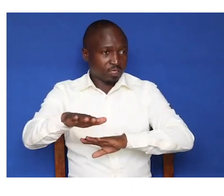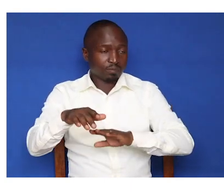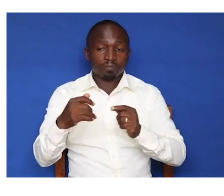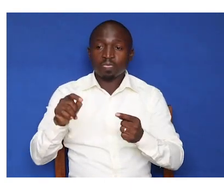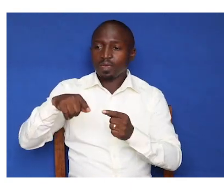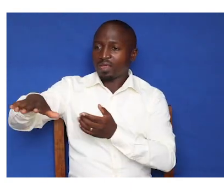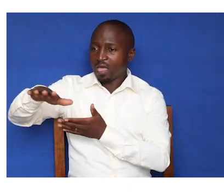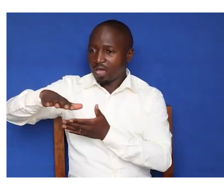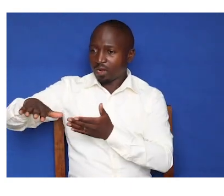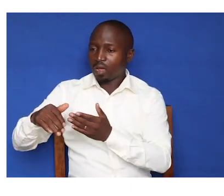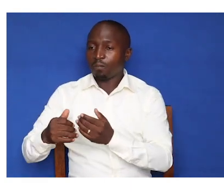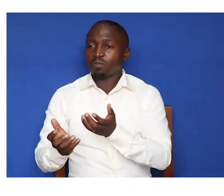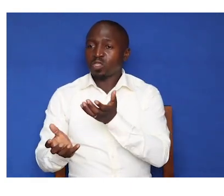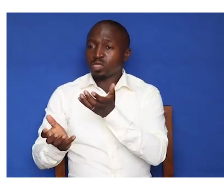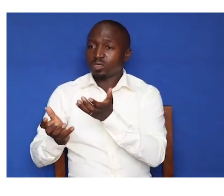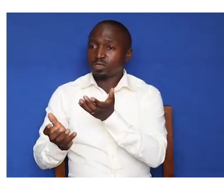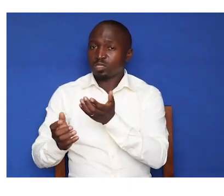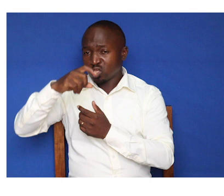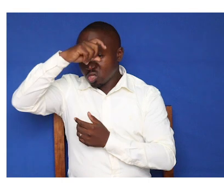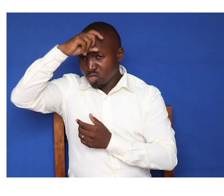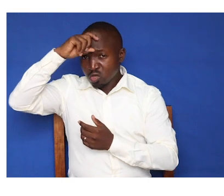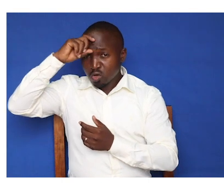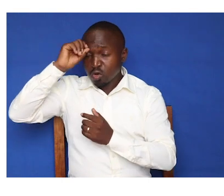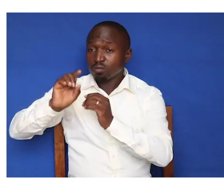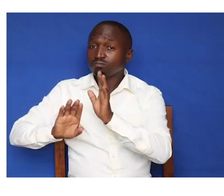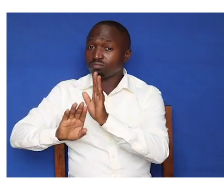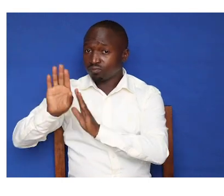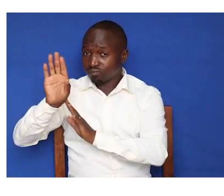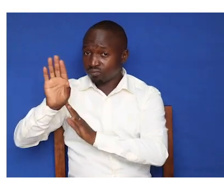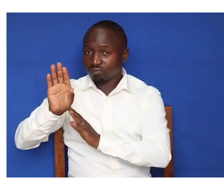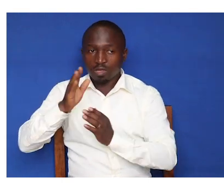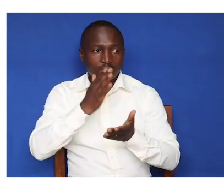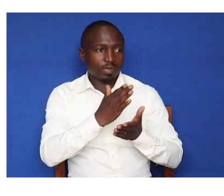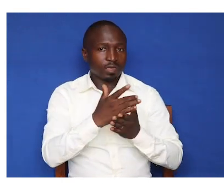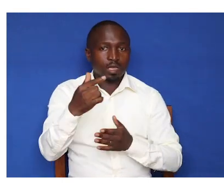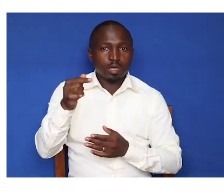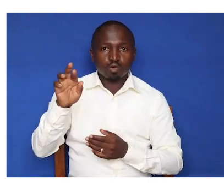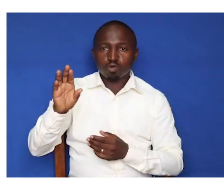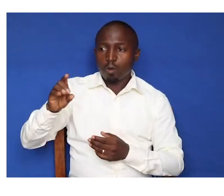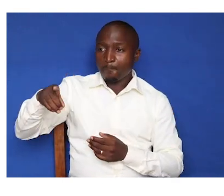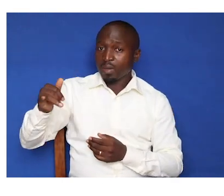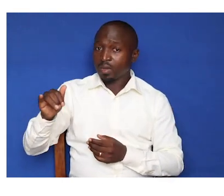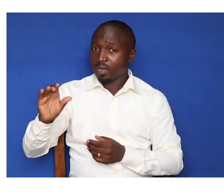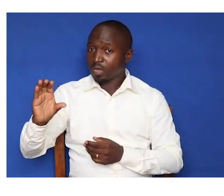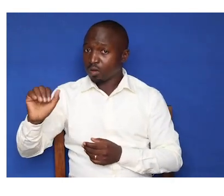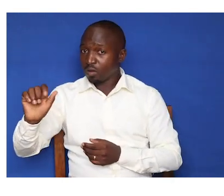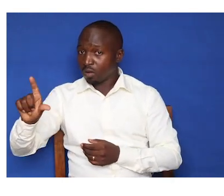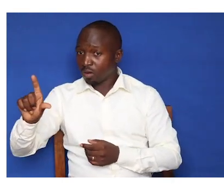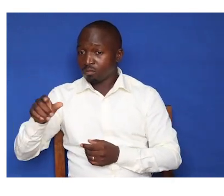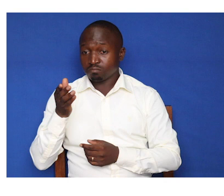In regions of high temperature, especially of tropical, warm currents